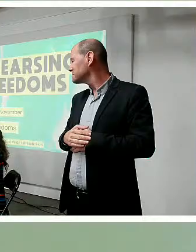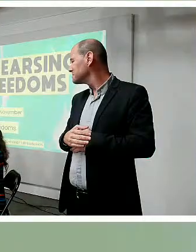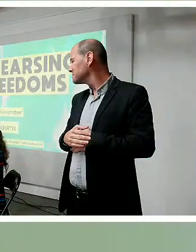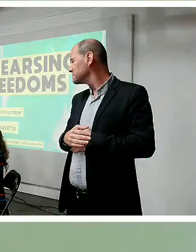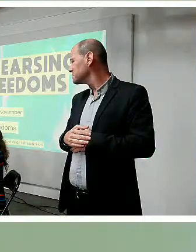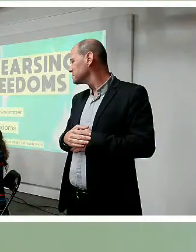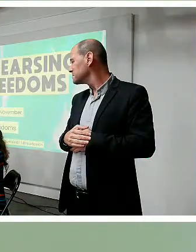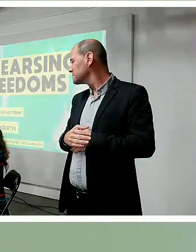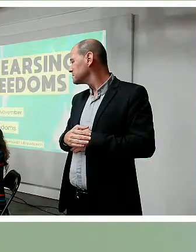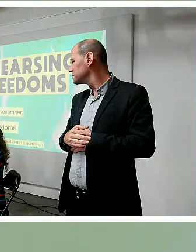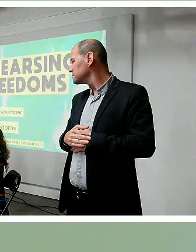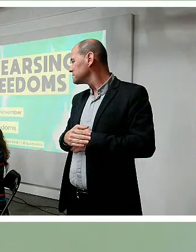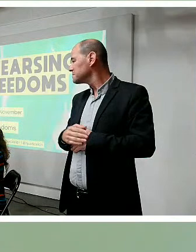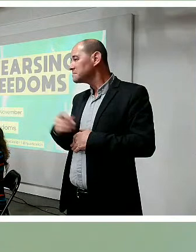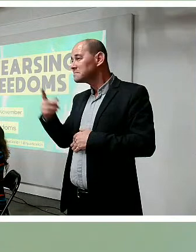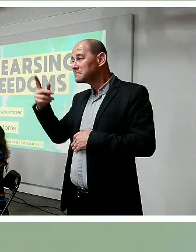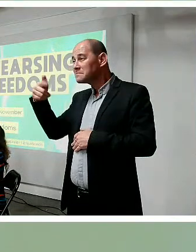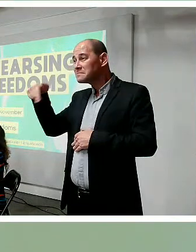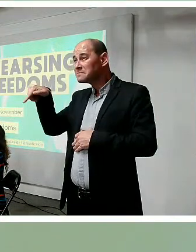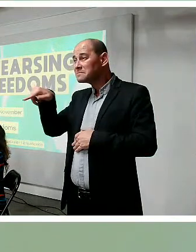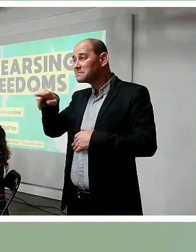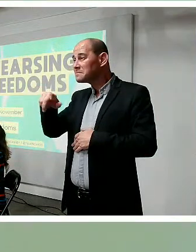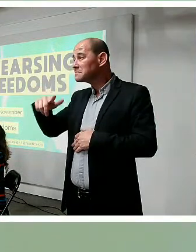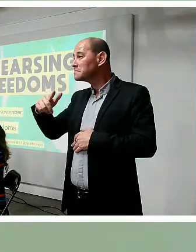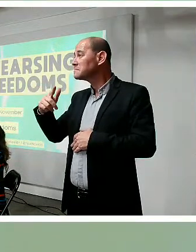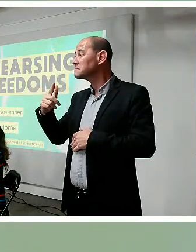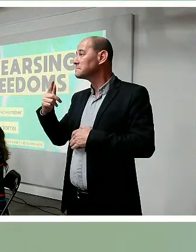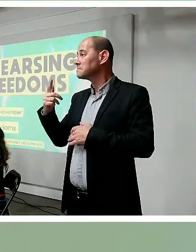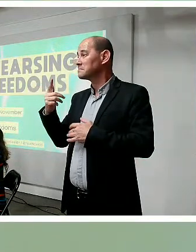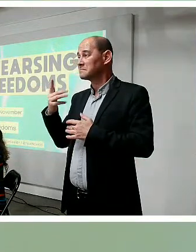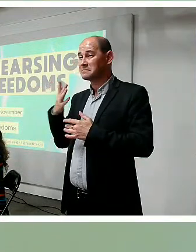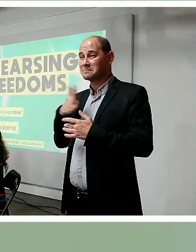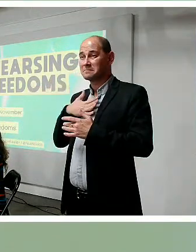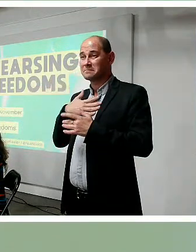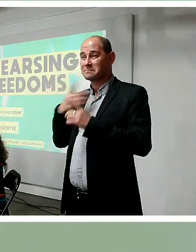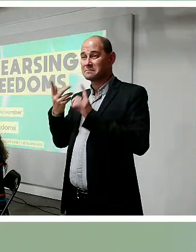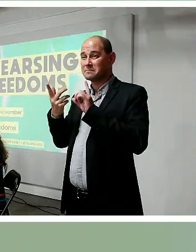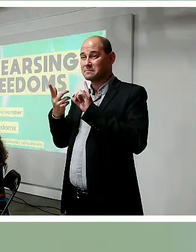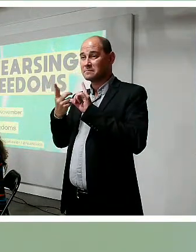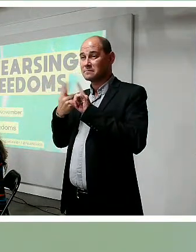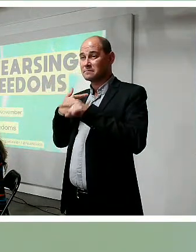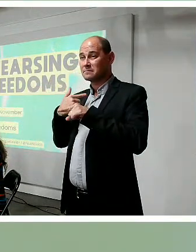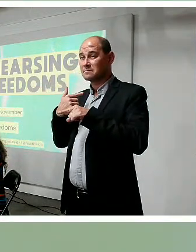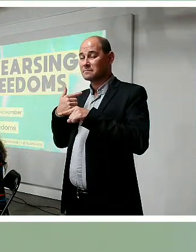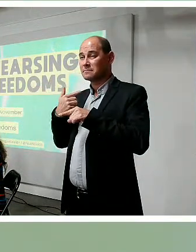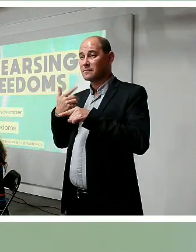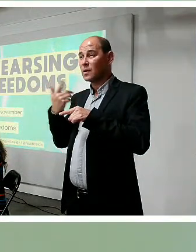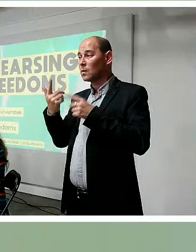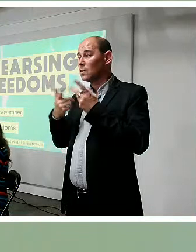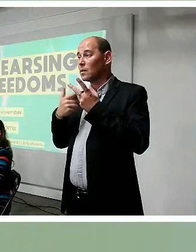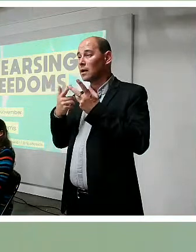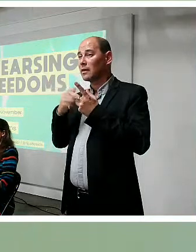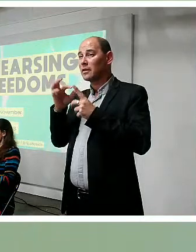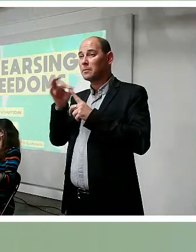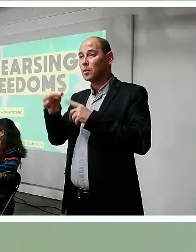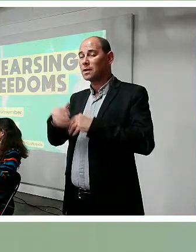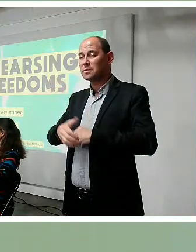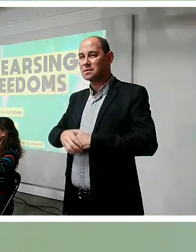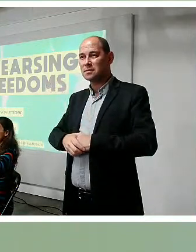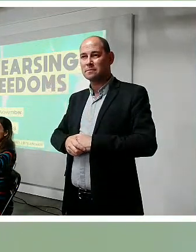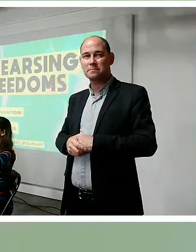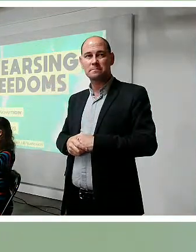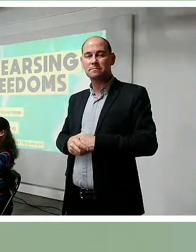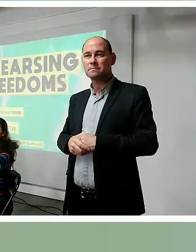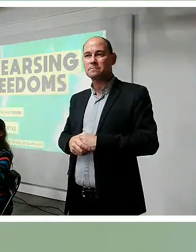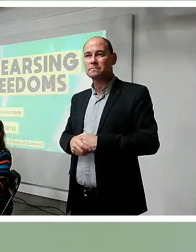Does anyone else have anything that they would like to speak to that, or any other points? Yeah, so we've got